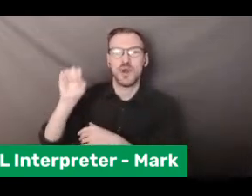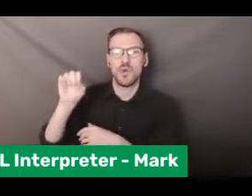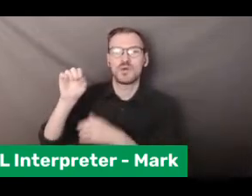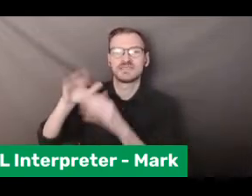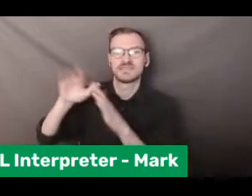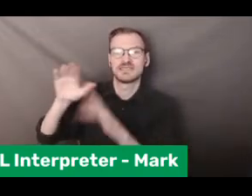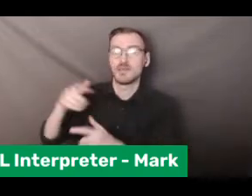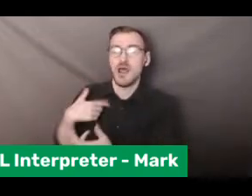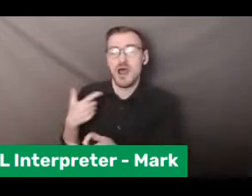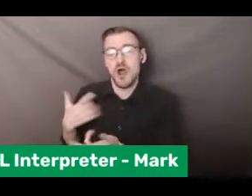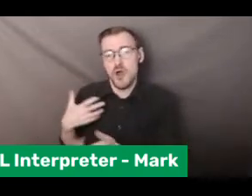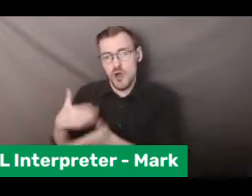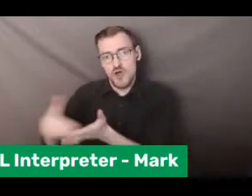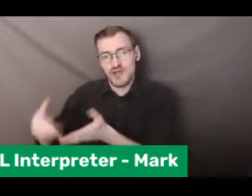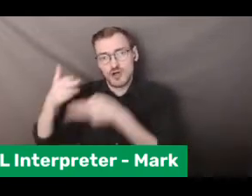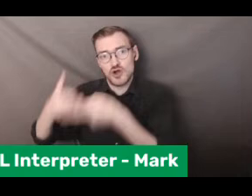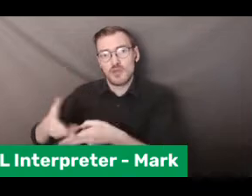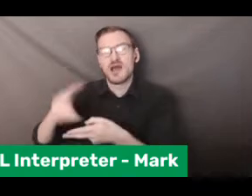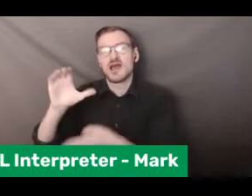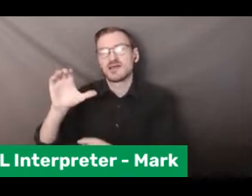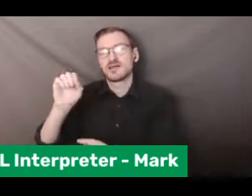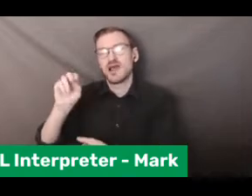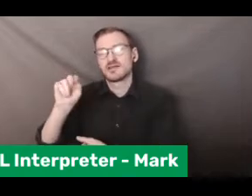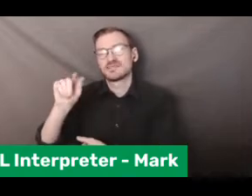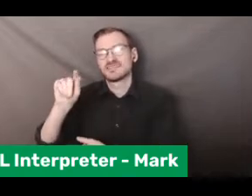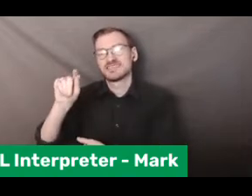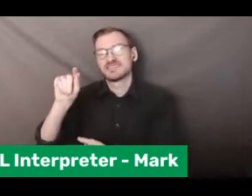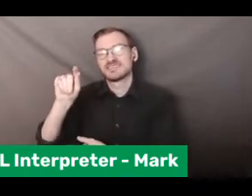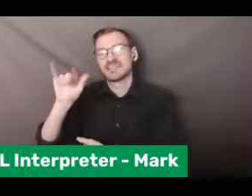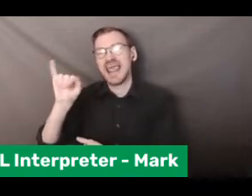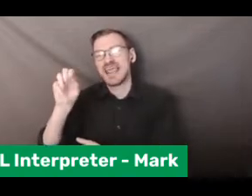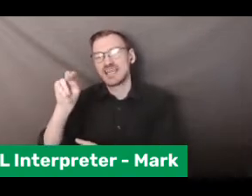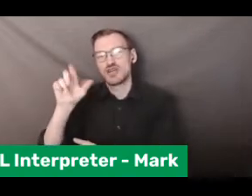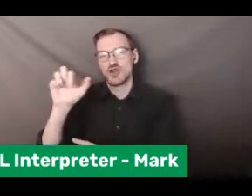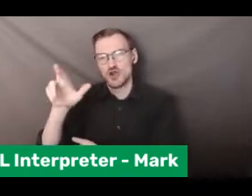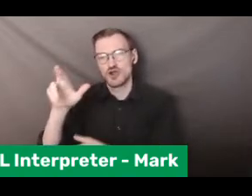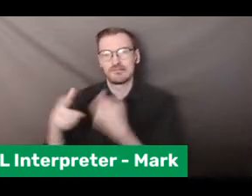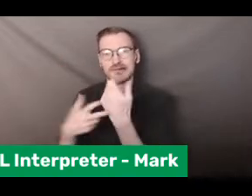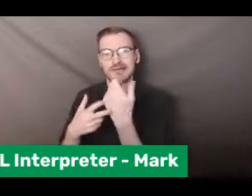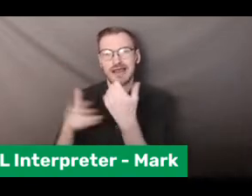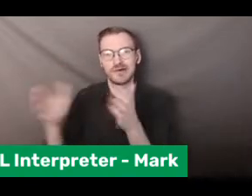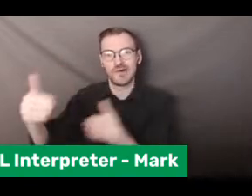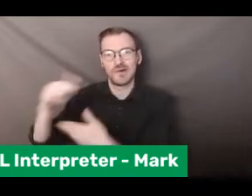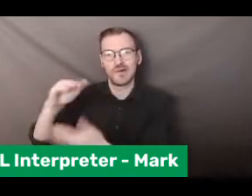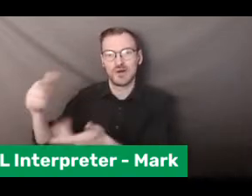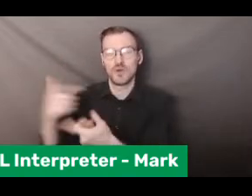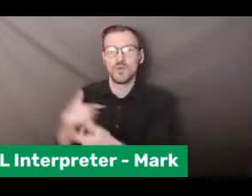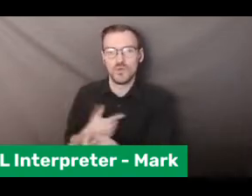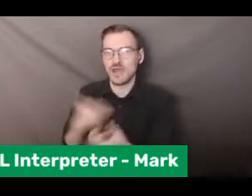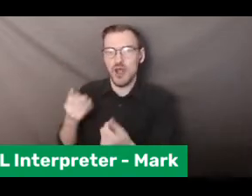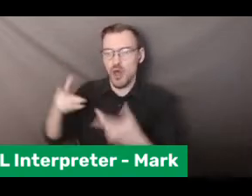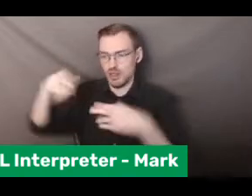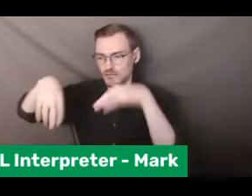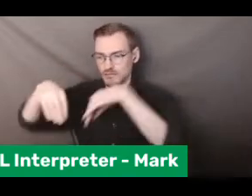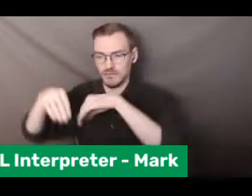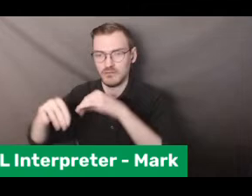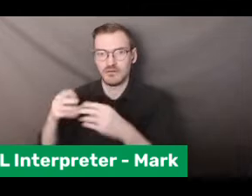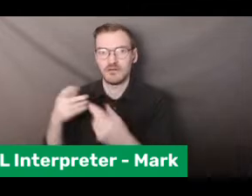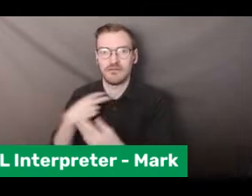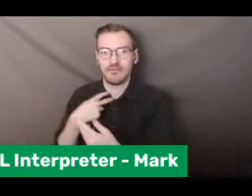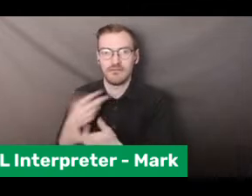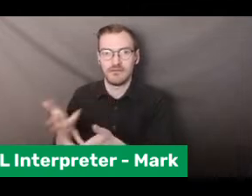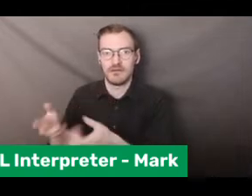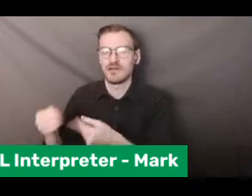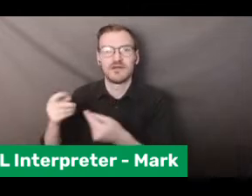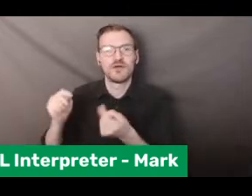containers that we all operate in. And those containers are harmful and they require some healing. And